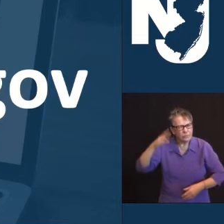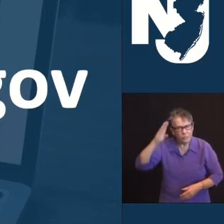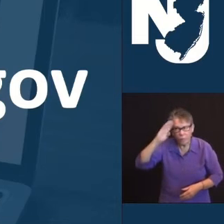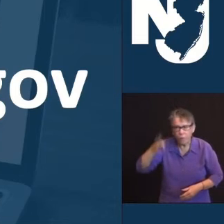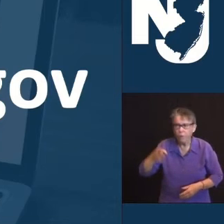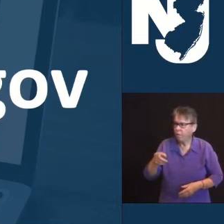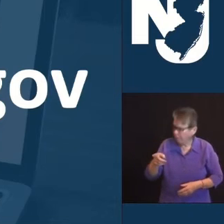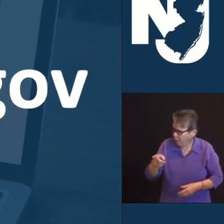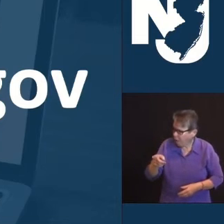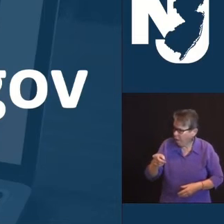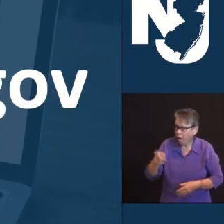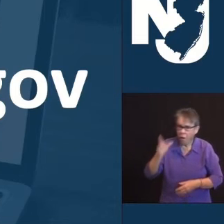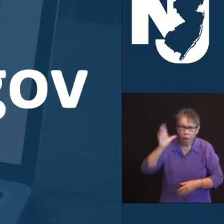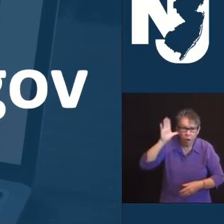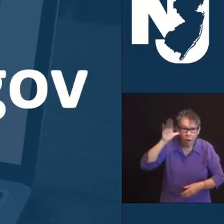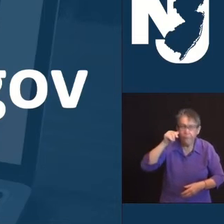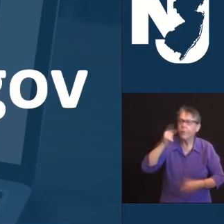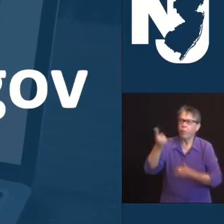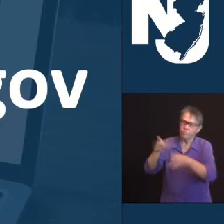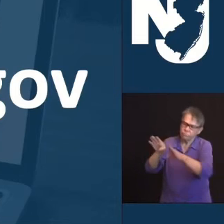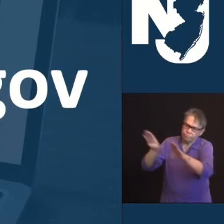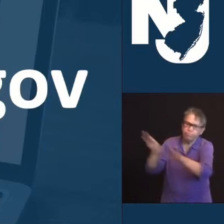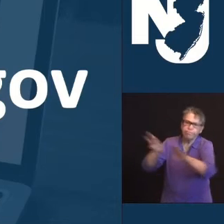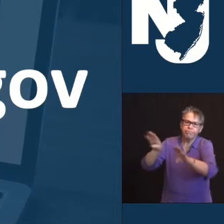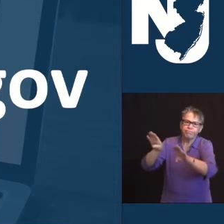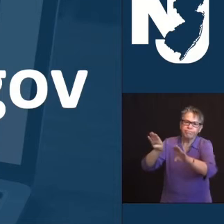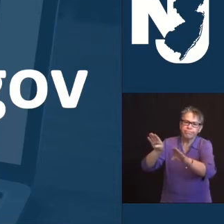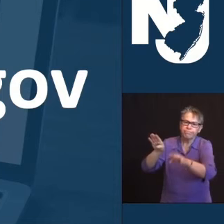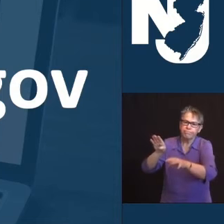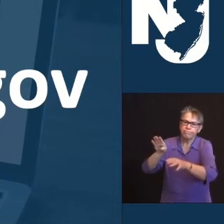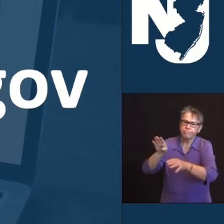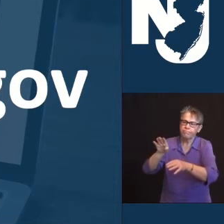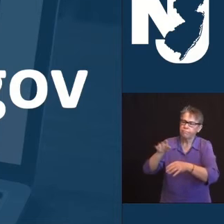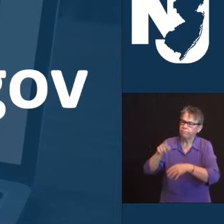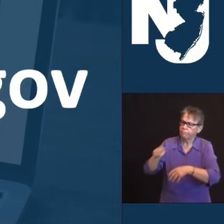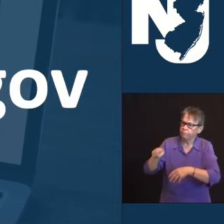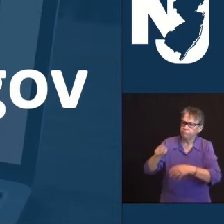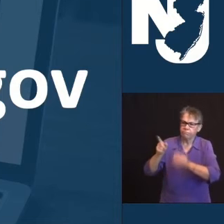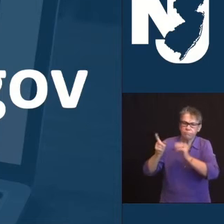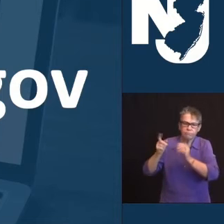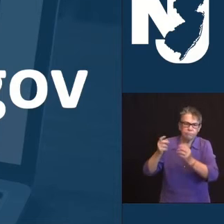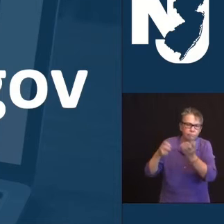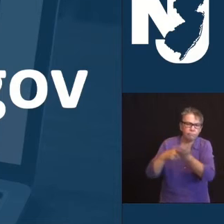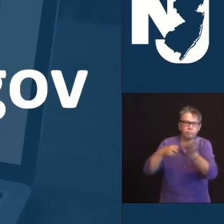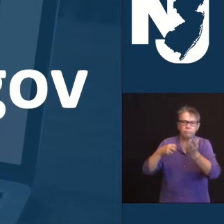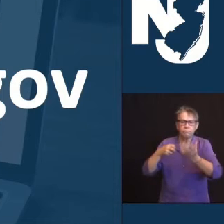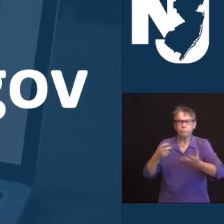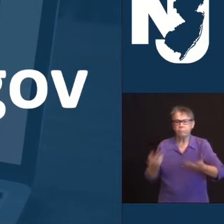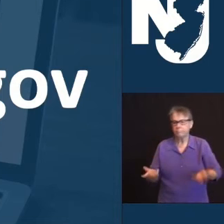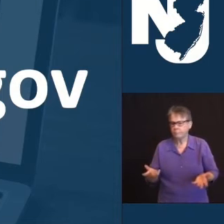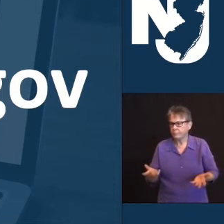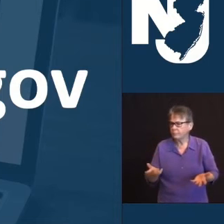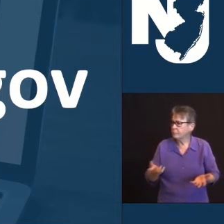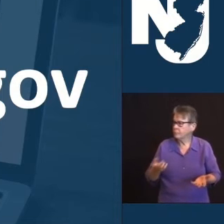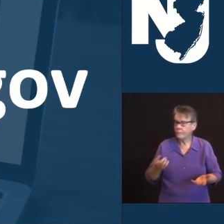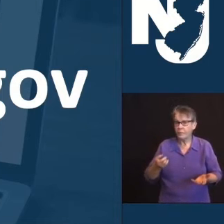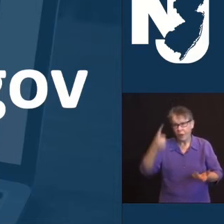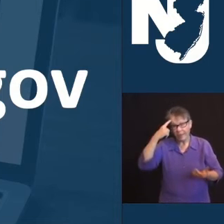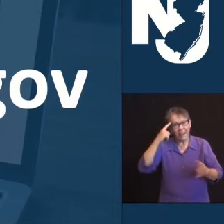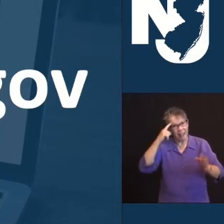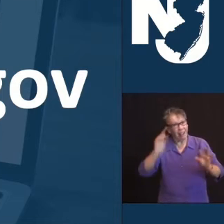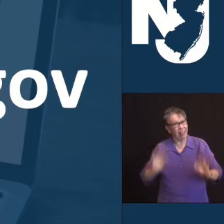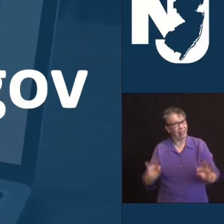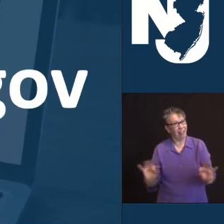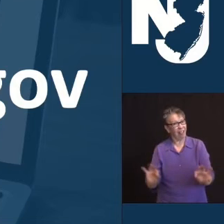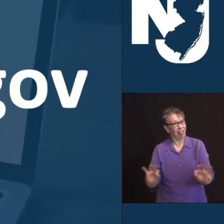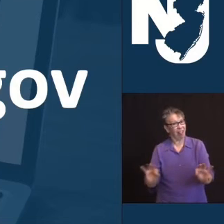cat and mouse, that it's kind of cute, but let's be honest, it can be deadly. And by the way, when you act like a knucklehead, you